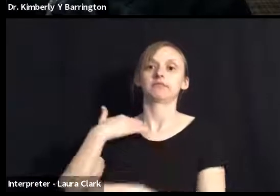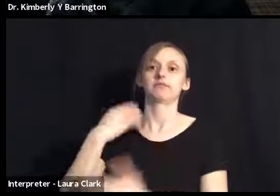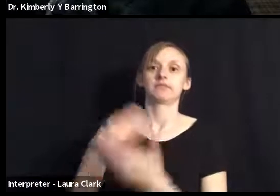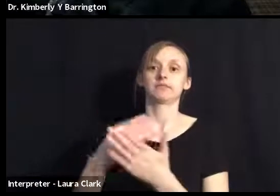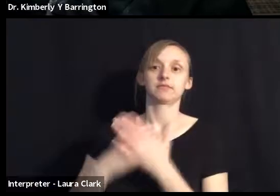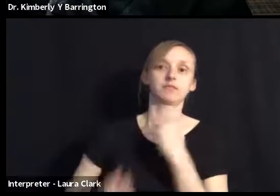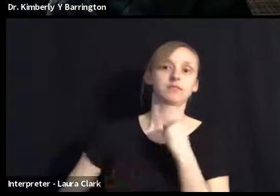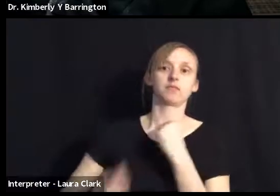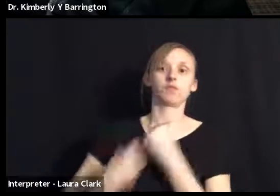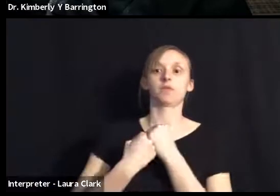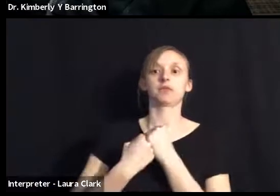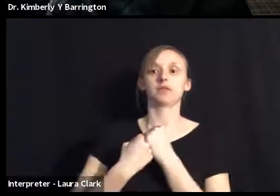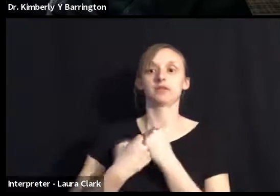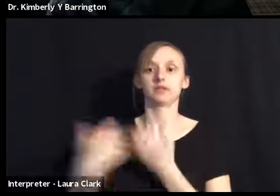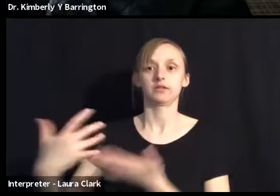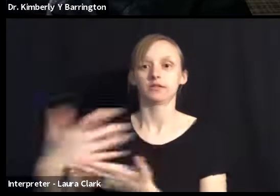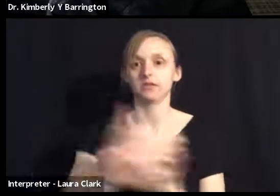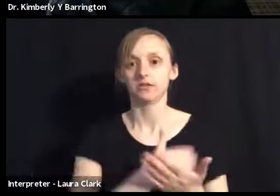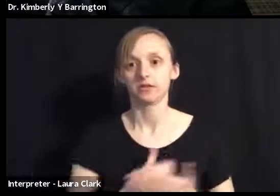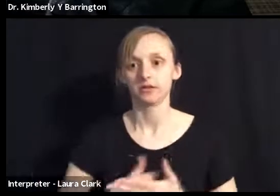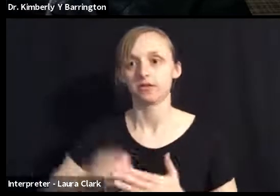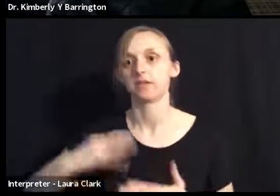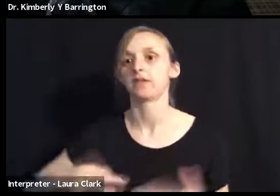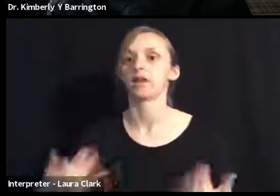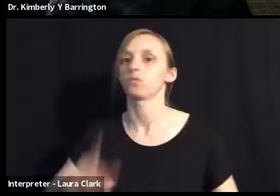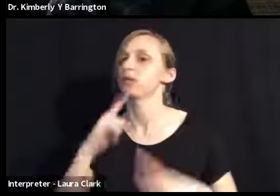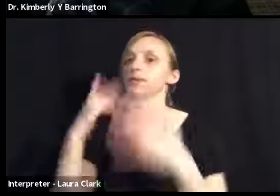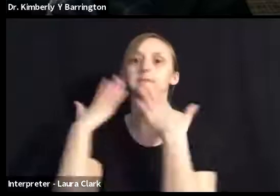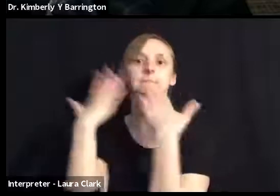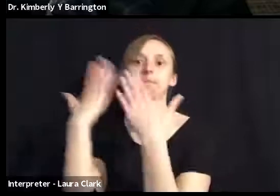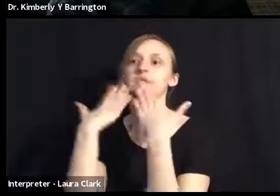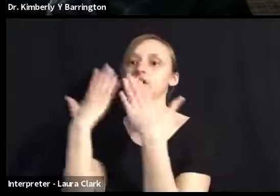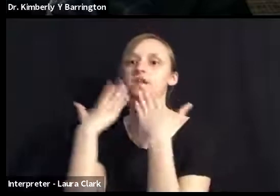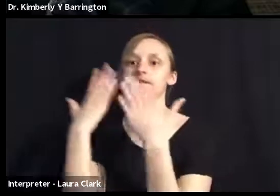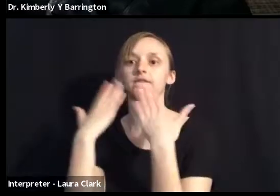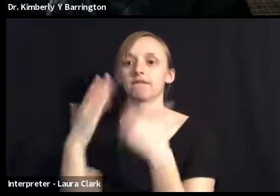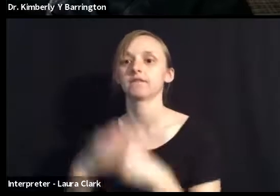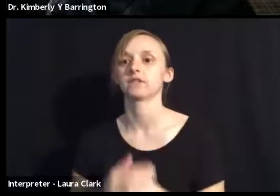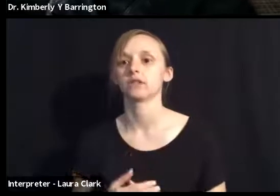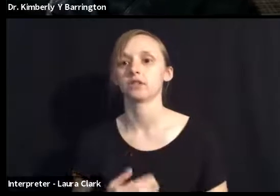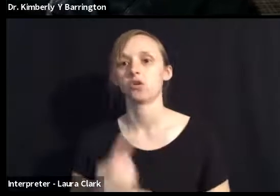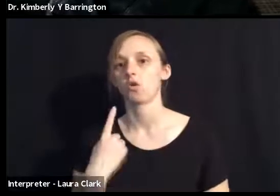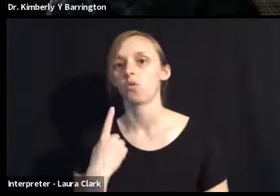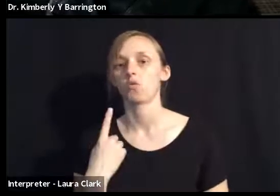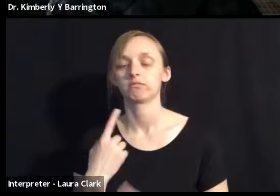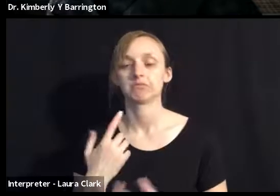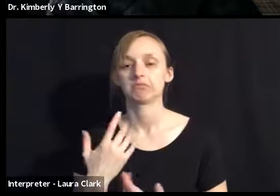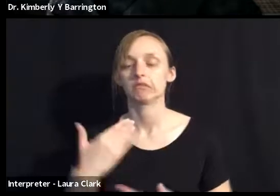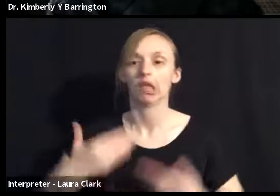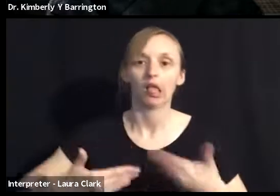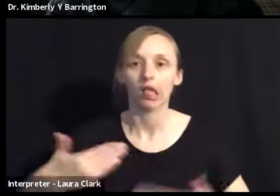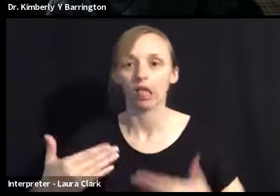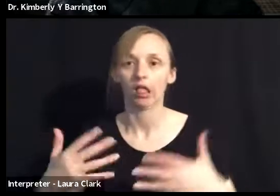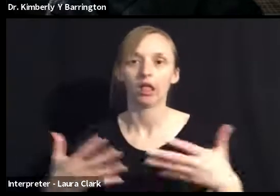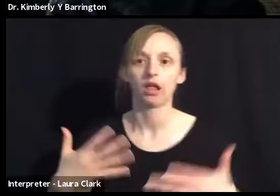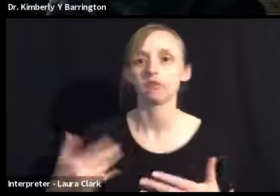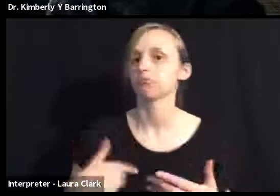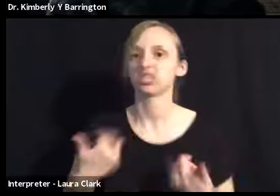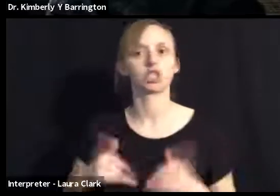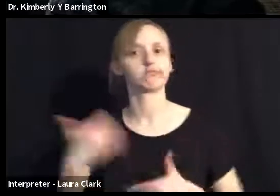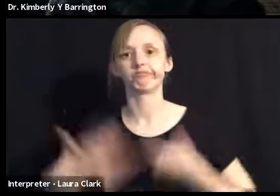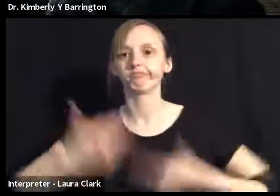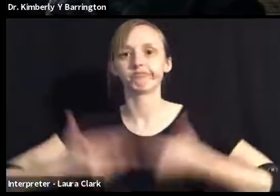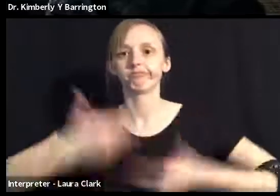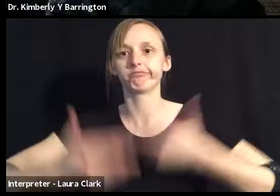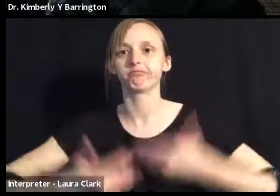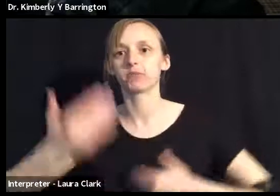I'm reaping those things and I'm appreciative of it. So I have not missed one beat. That's how I know that he's a way maker. That's